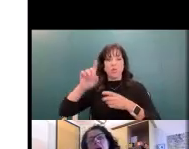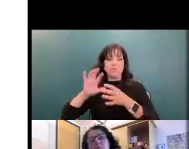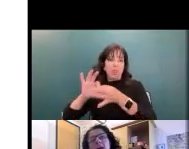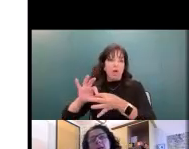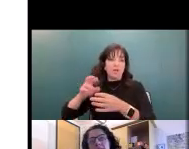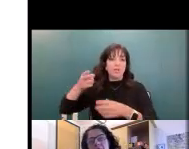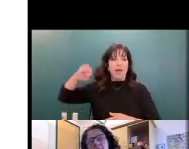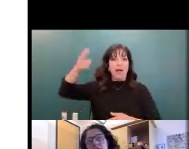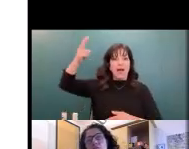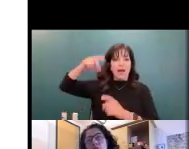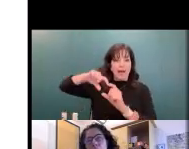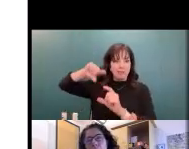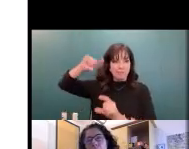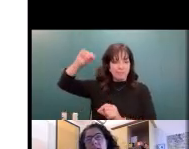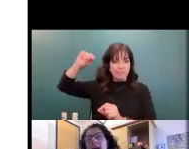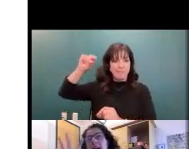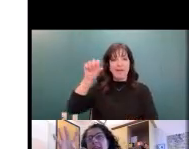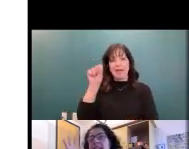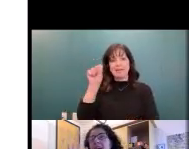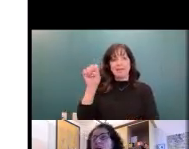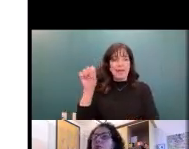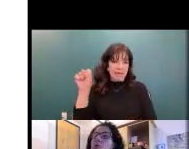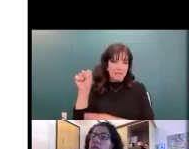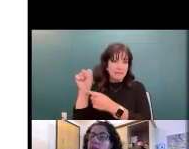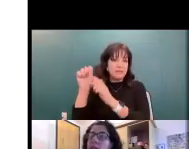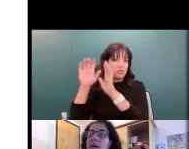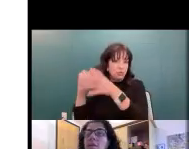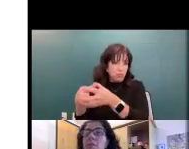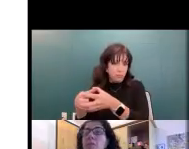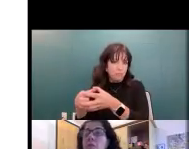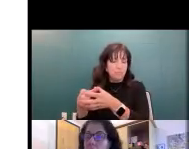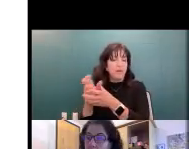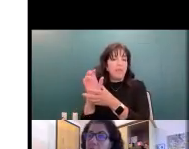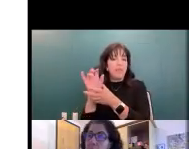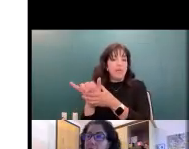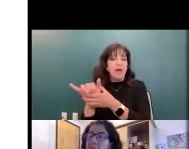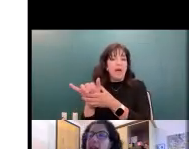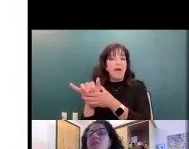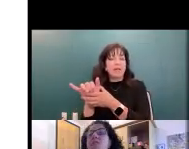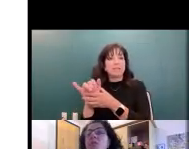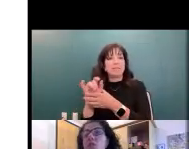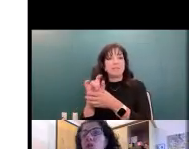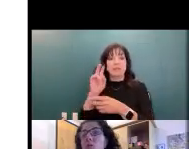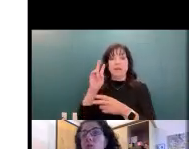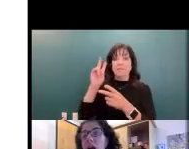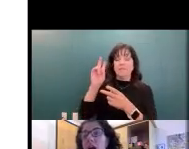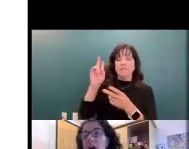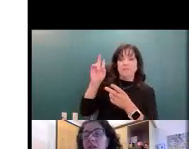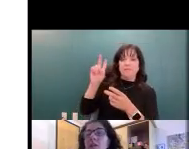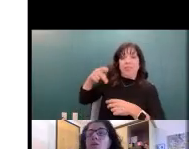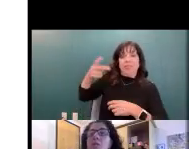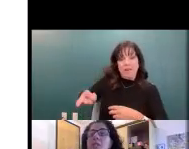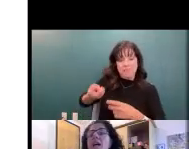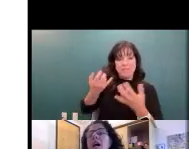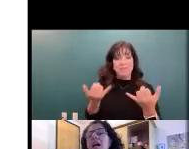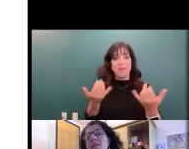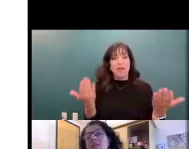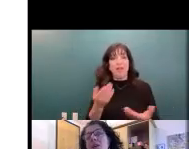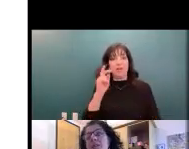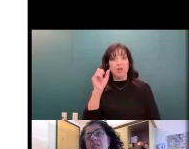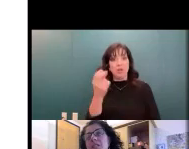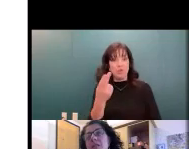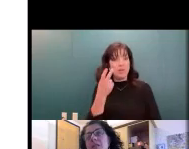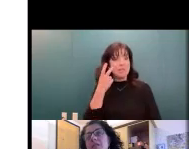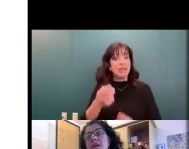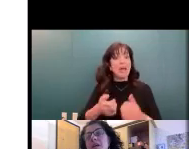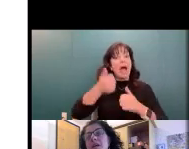highest SES group. That has now really flipped again. So for Utah, we see the